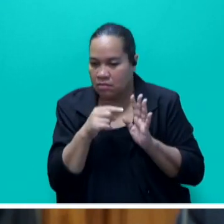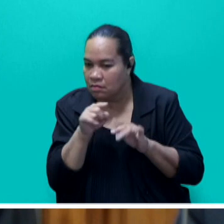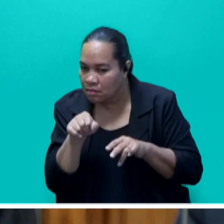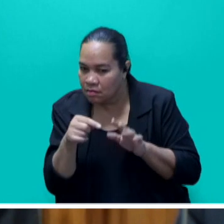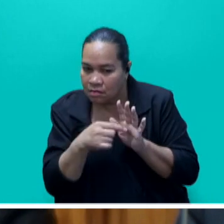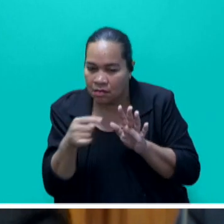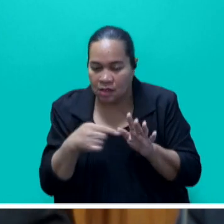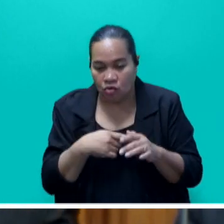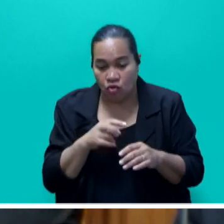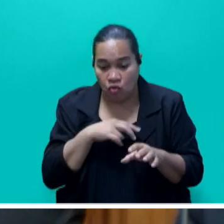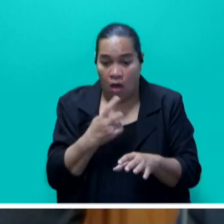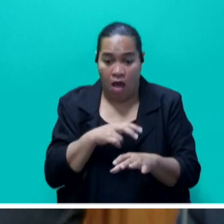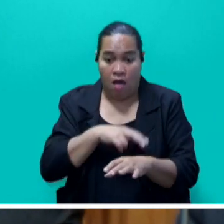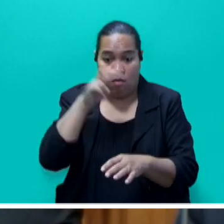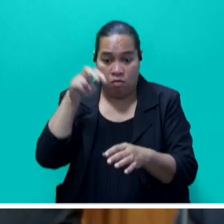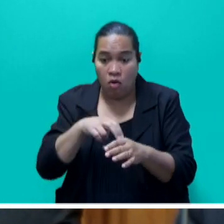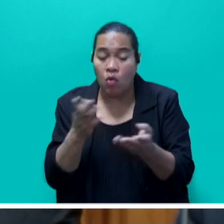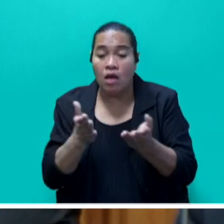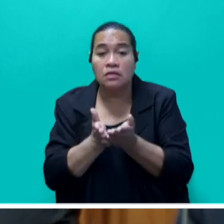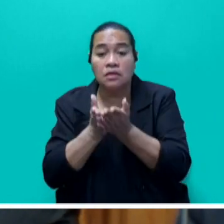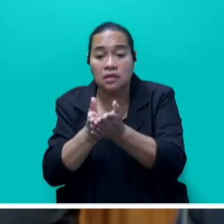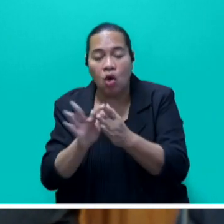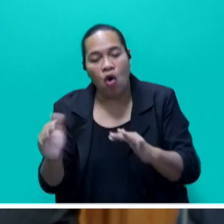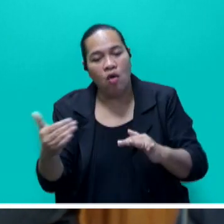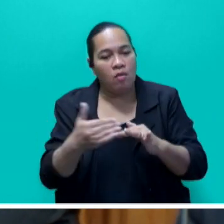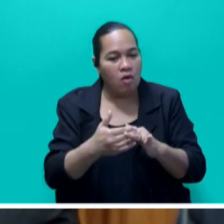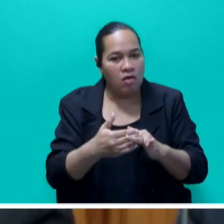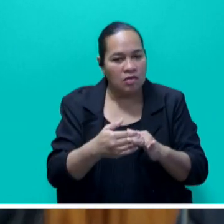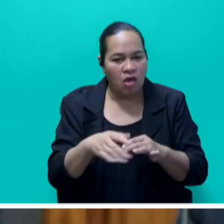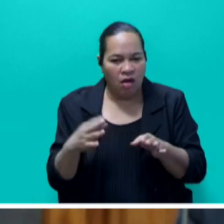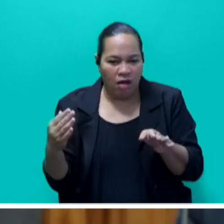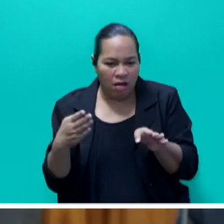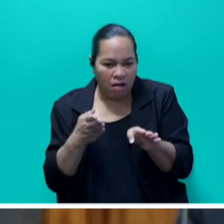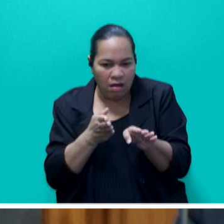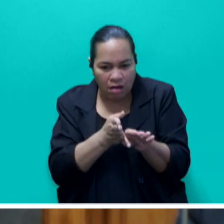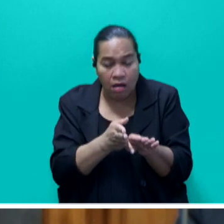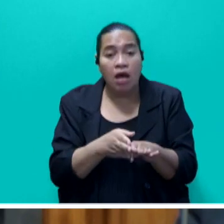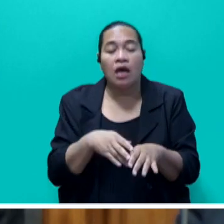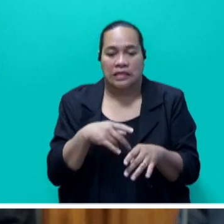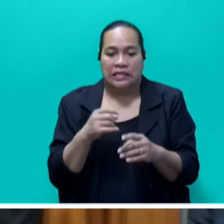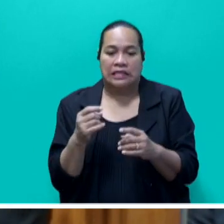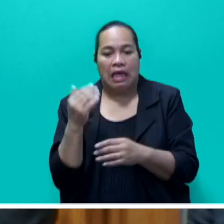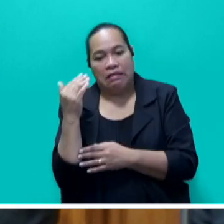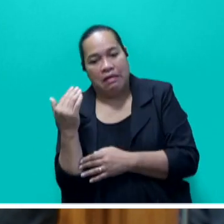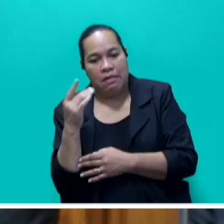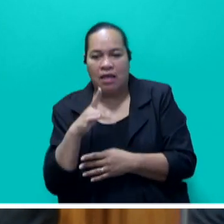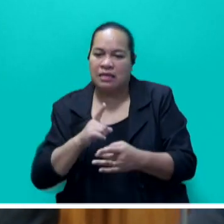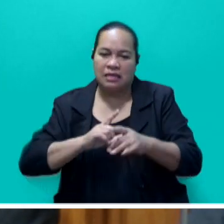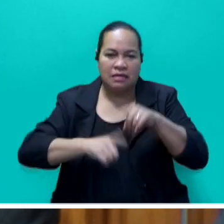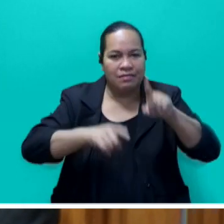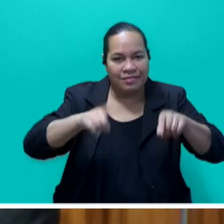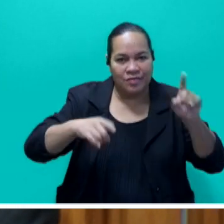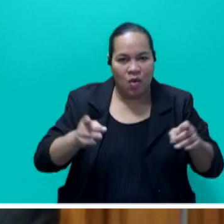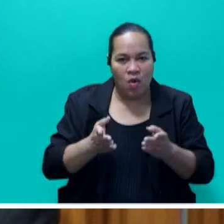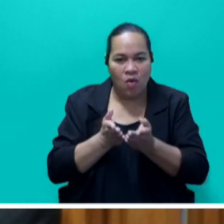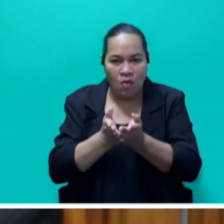inspection are either conducted out at sea, in port, or along the wharf, depending on the type of vessels that pass through our waters. If